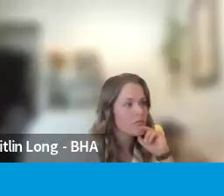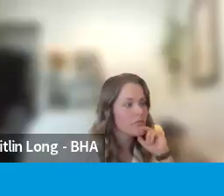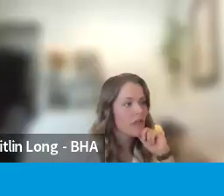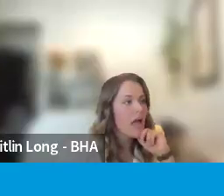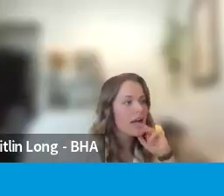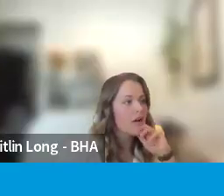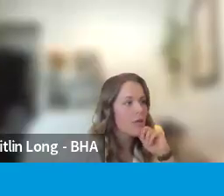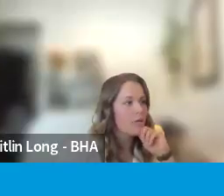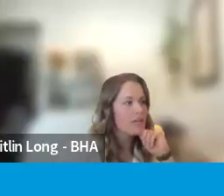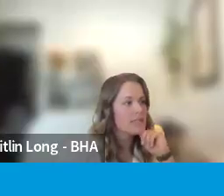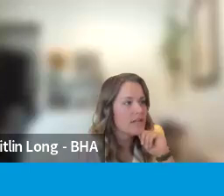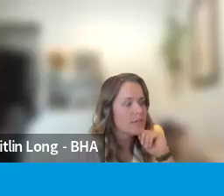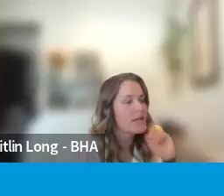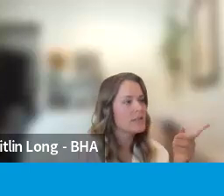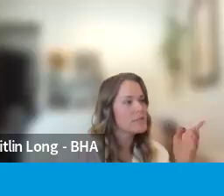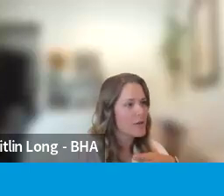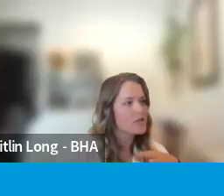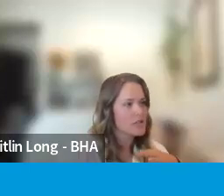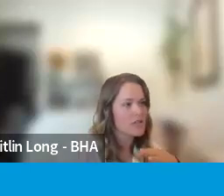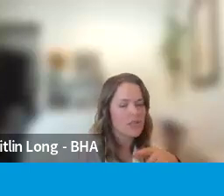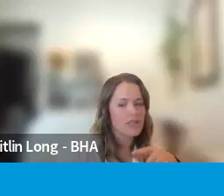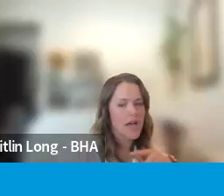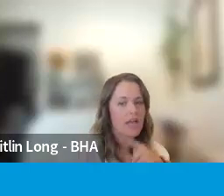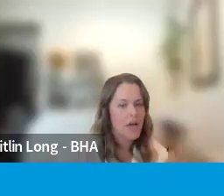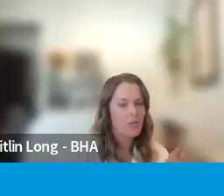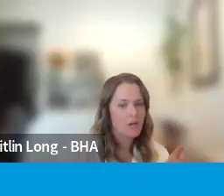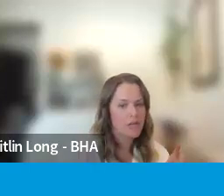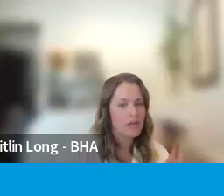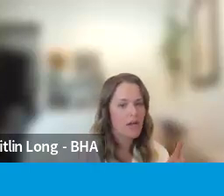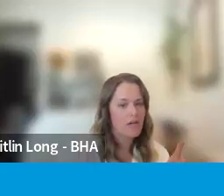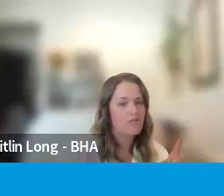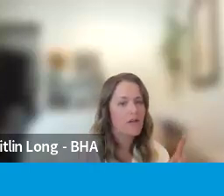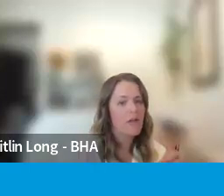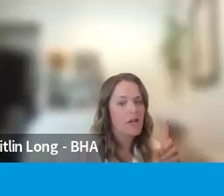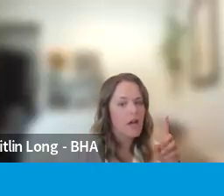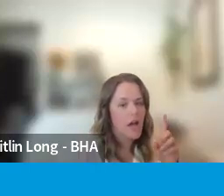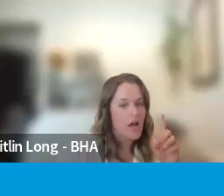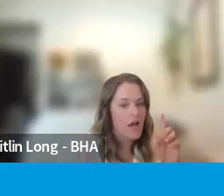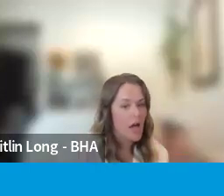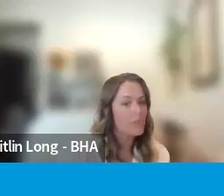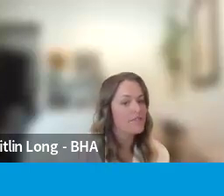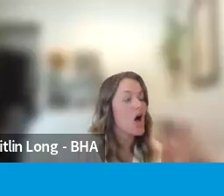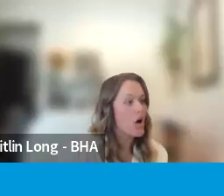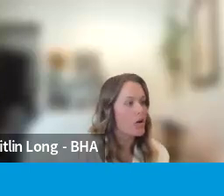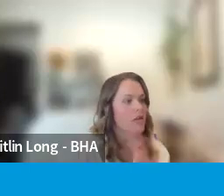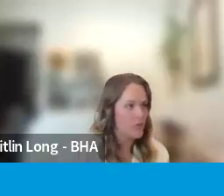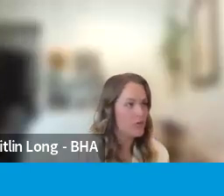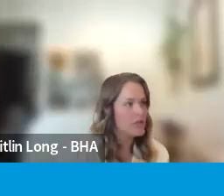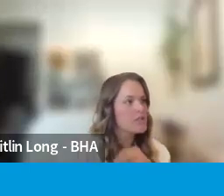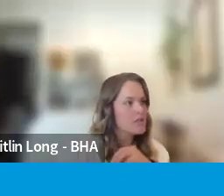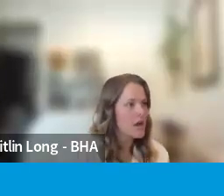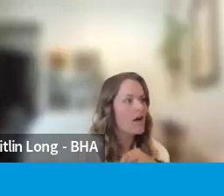Mm-hmm. So and I know that we had paid special attention to that in that wording of uplifts